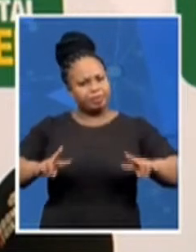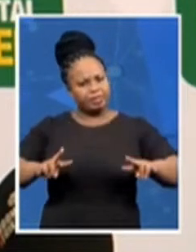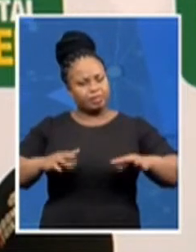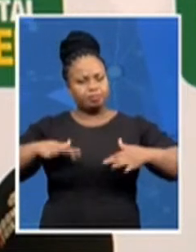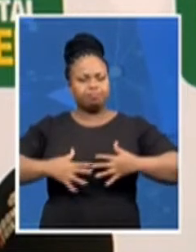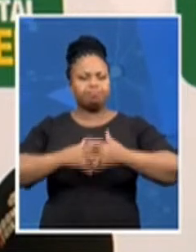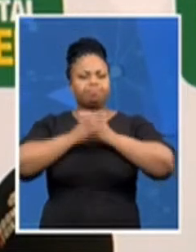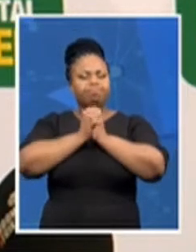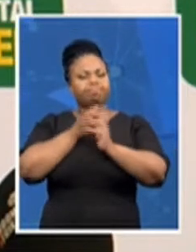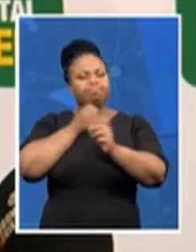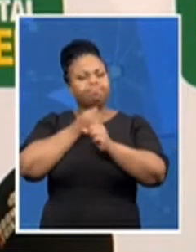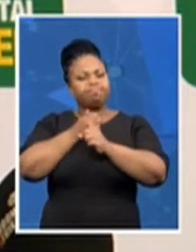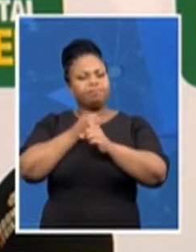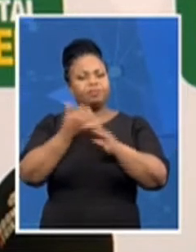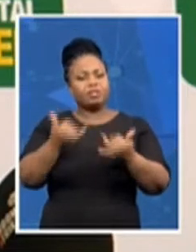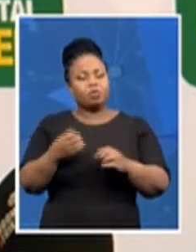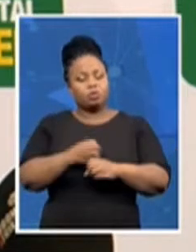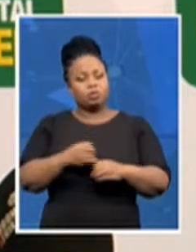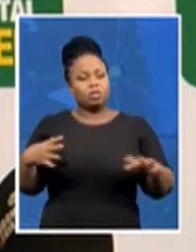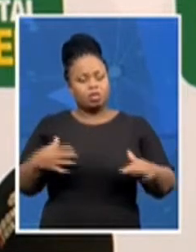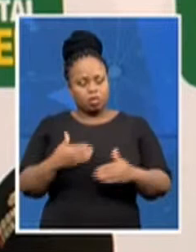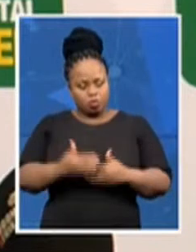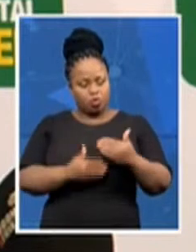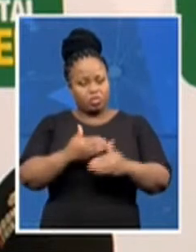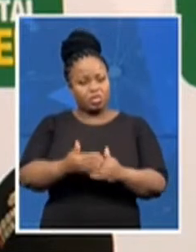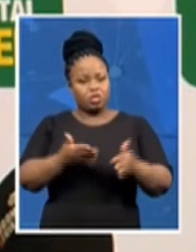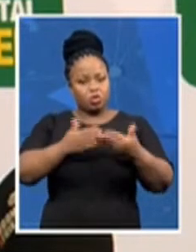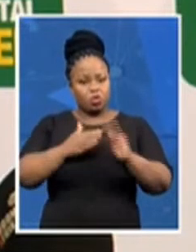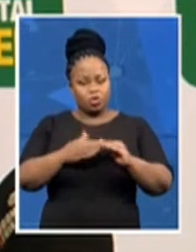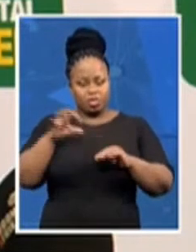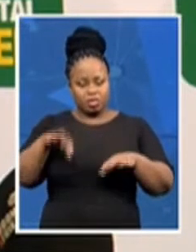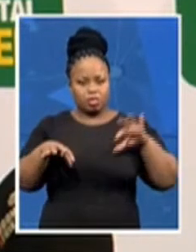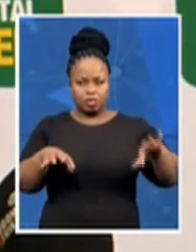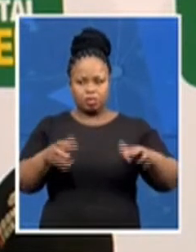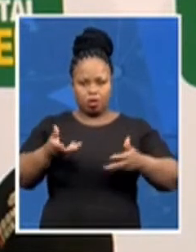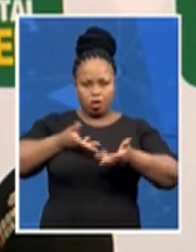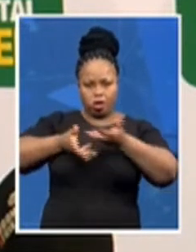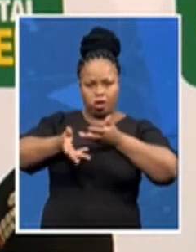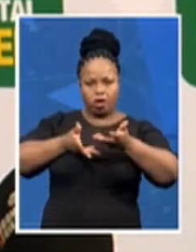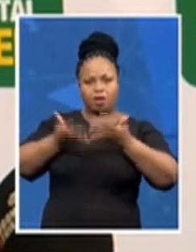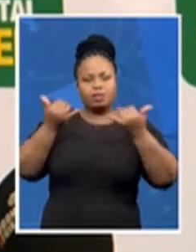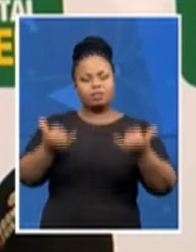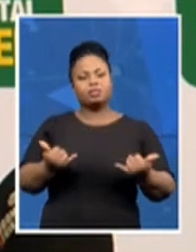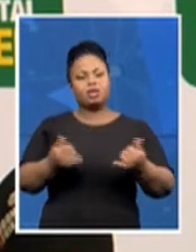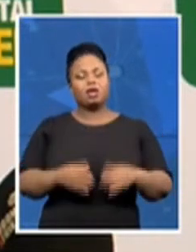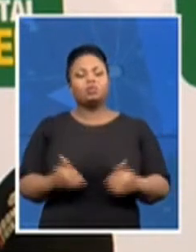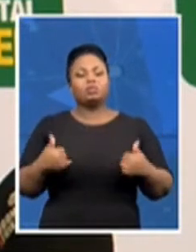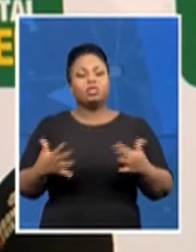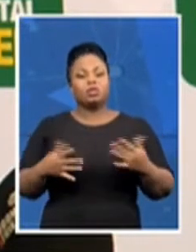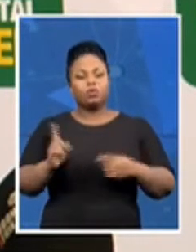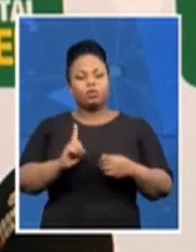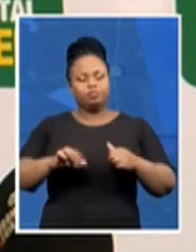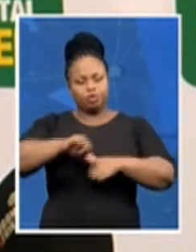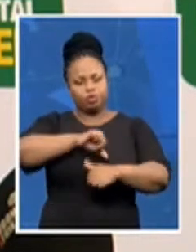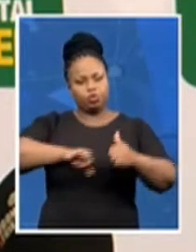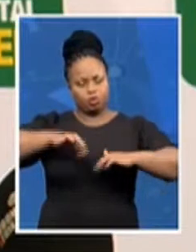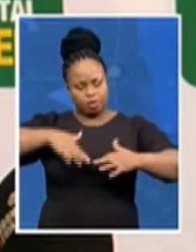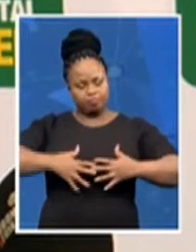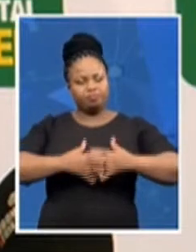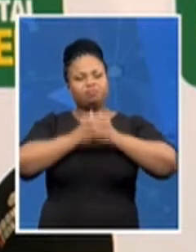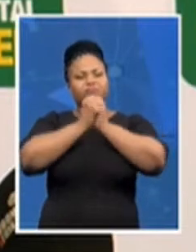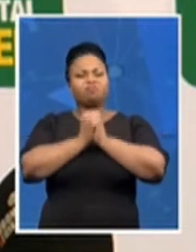engaging communities and have developed an intense social cohesion that will promote unity among the